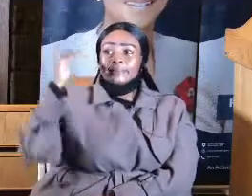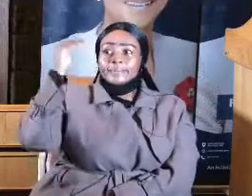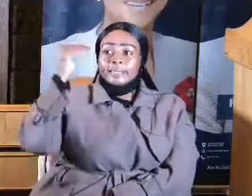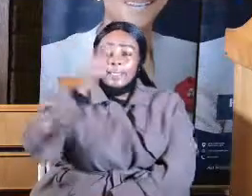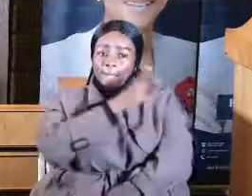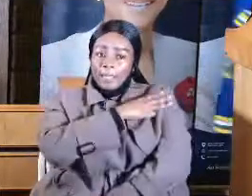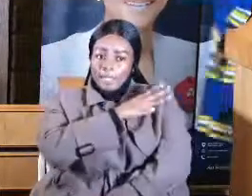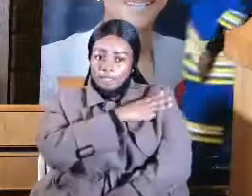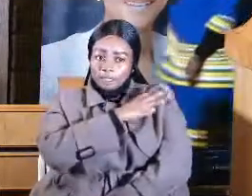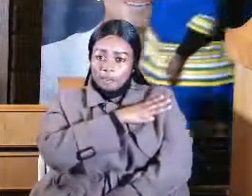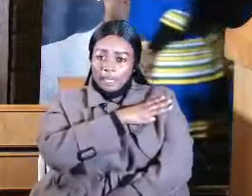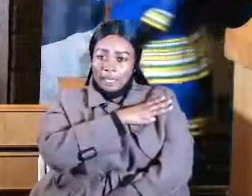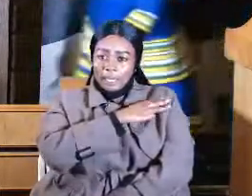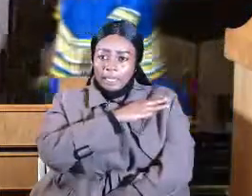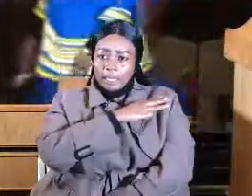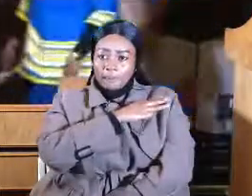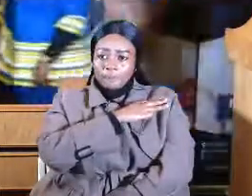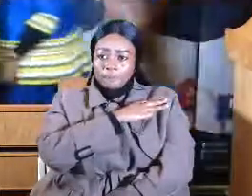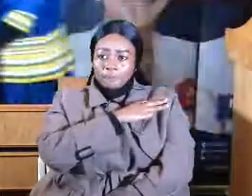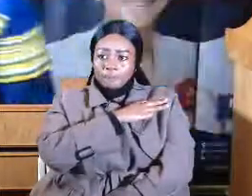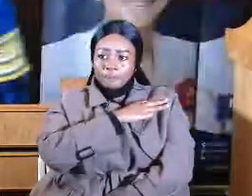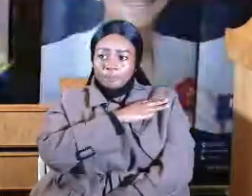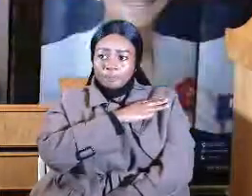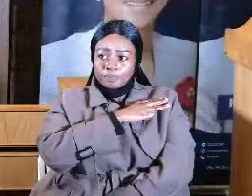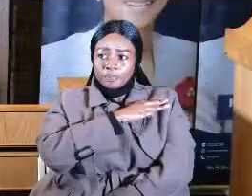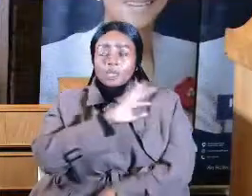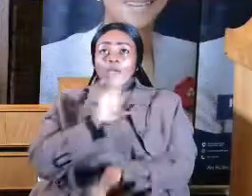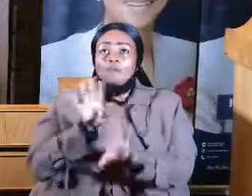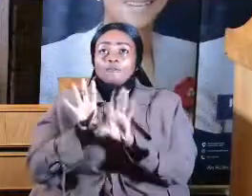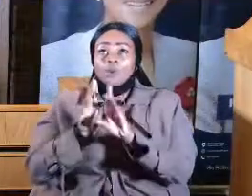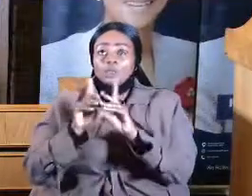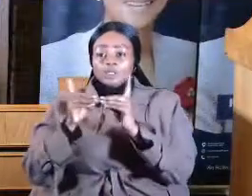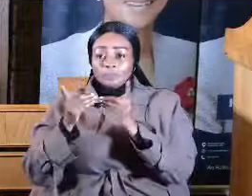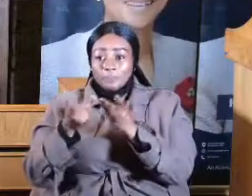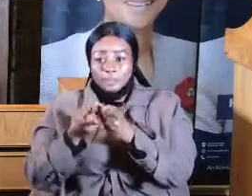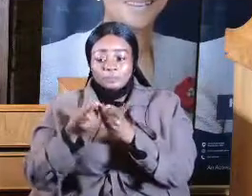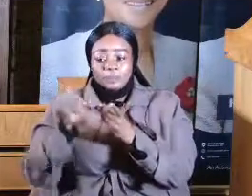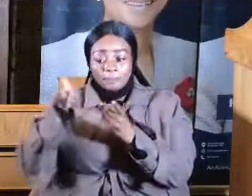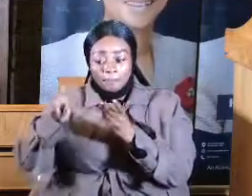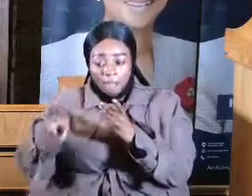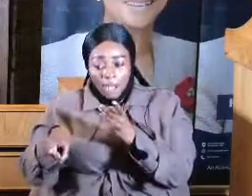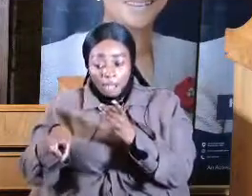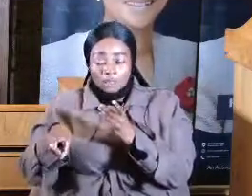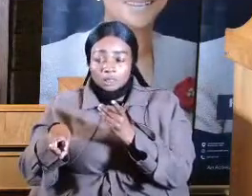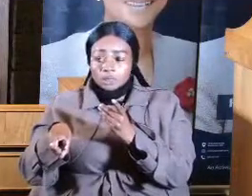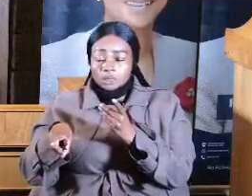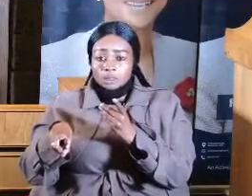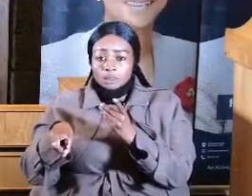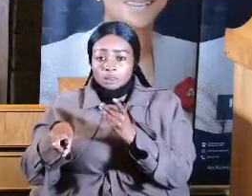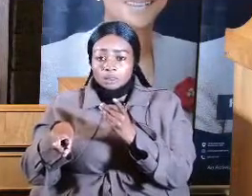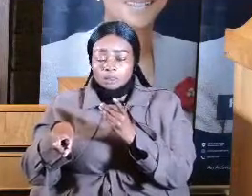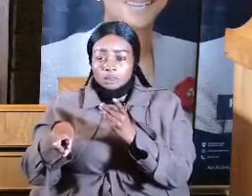Women Senior Management Week, for departments to look at the